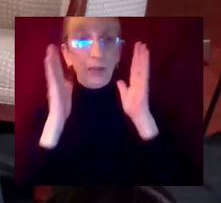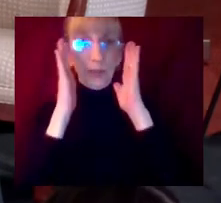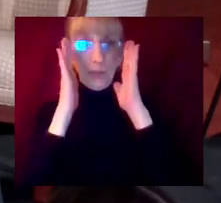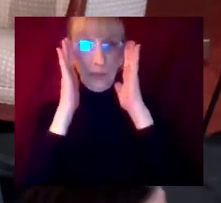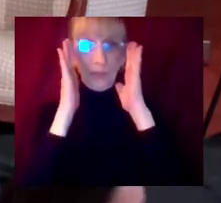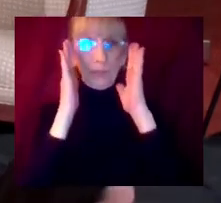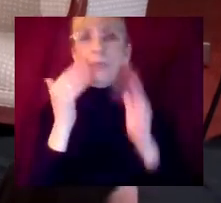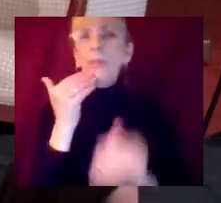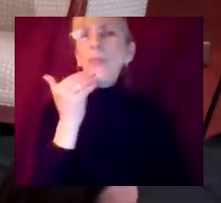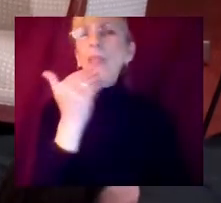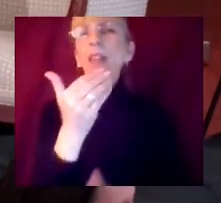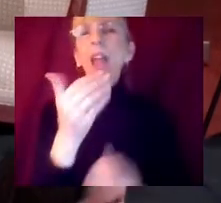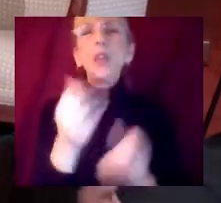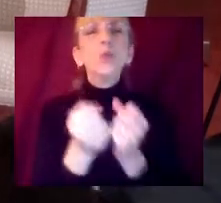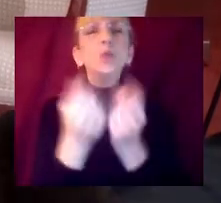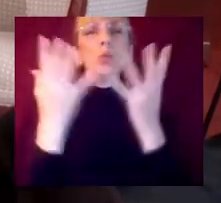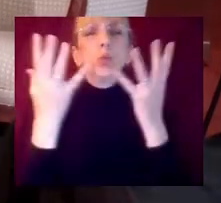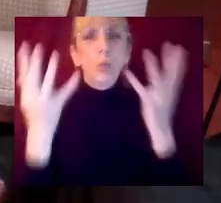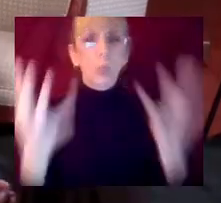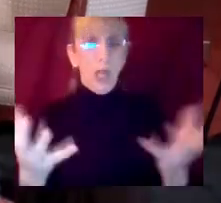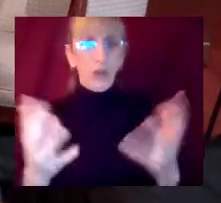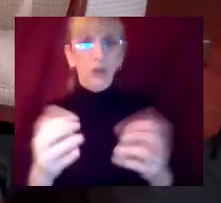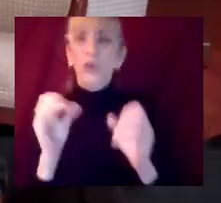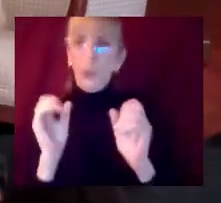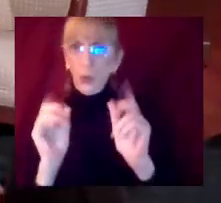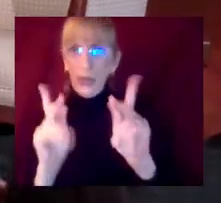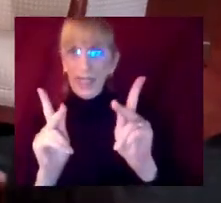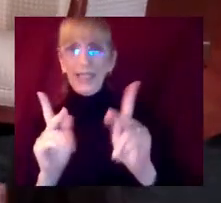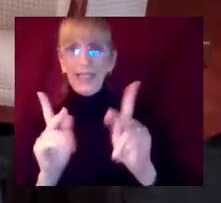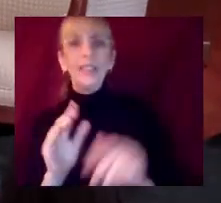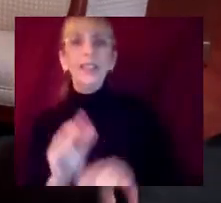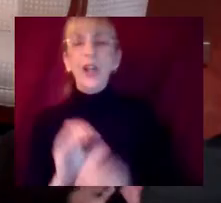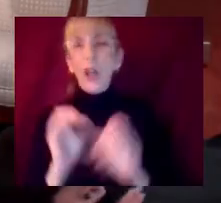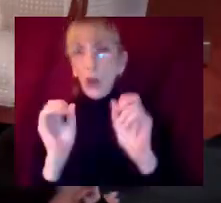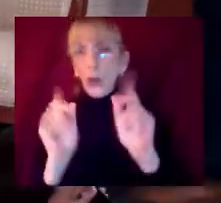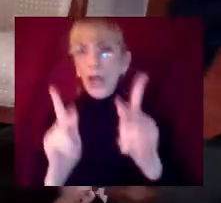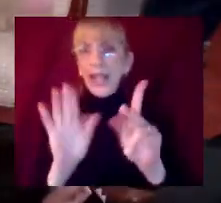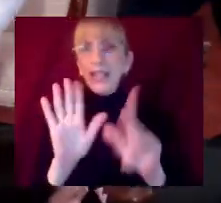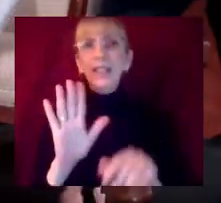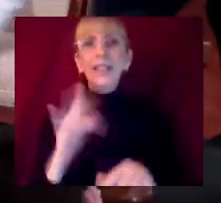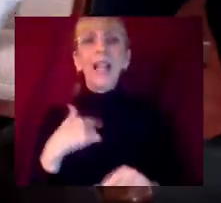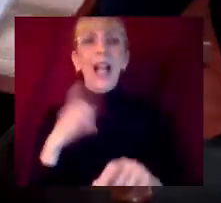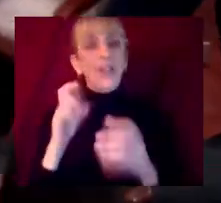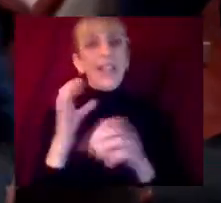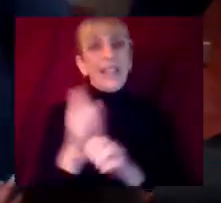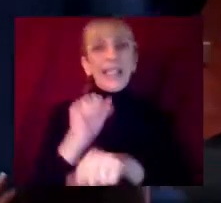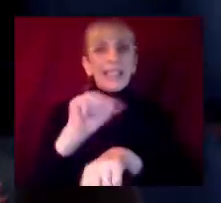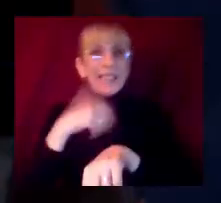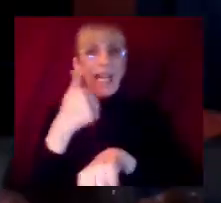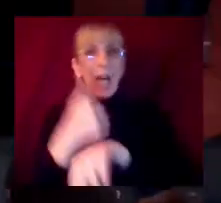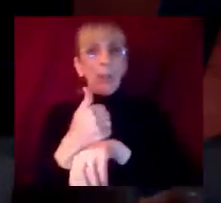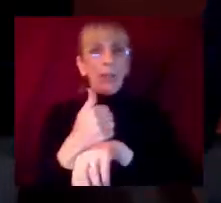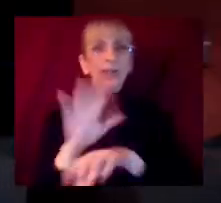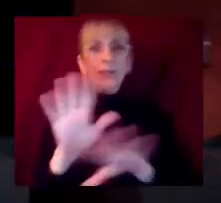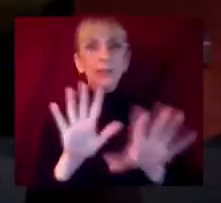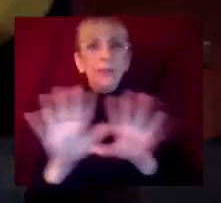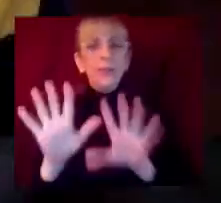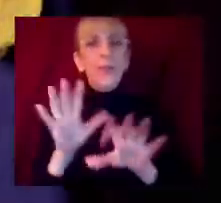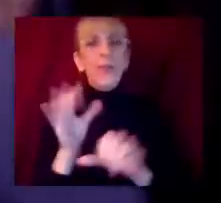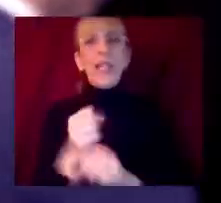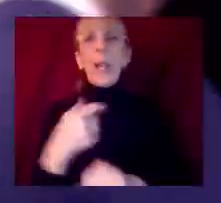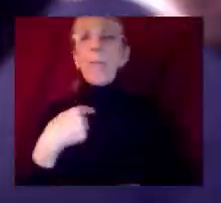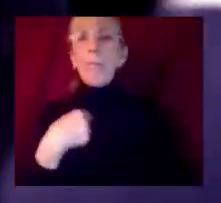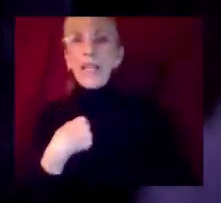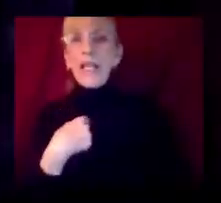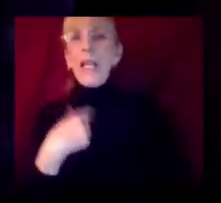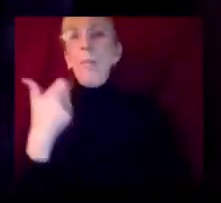so much. Okay. All right. Okay, they got to get me kind of set up here. Going to get me a mic and